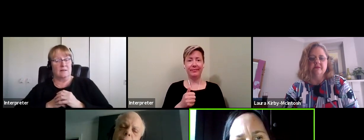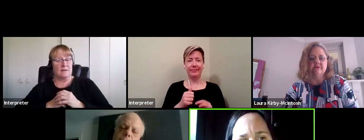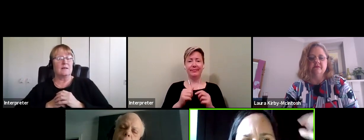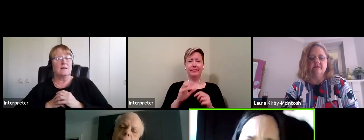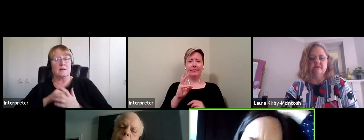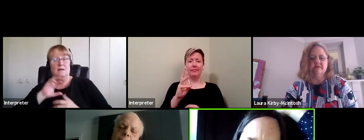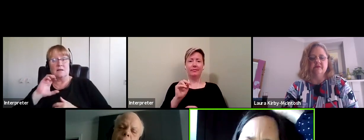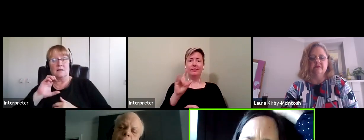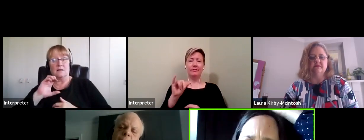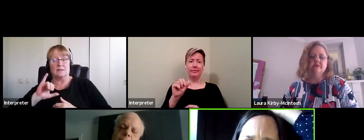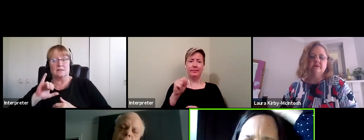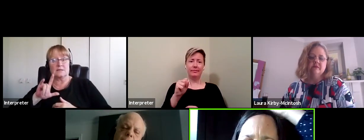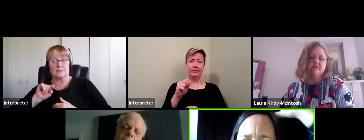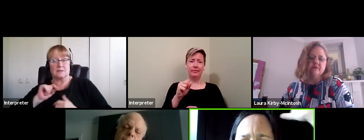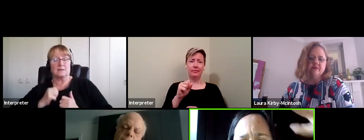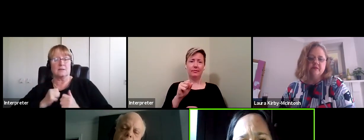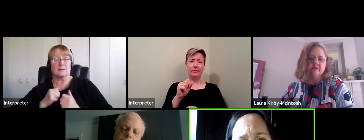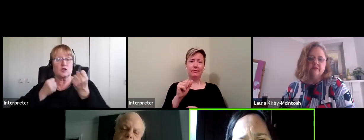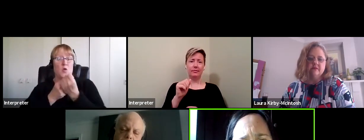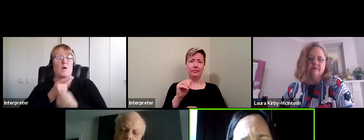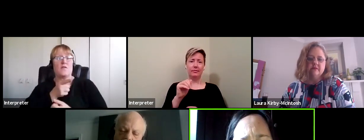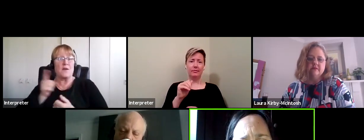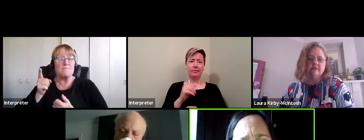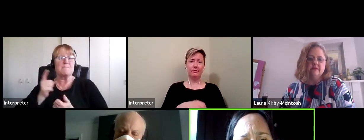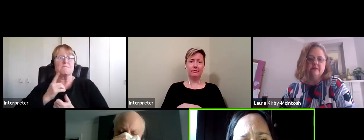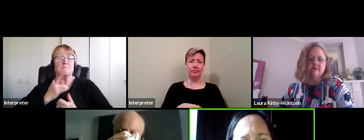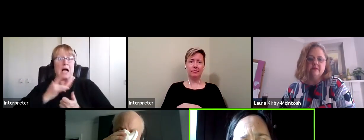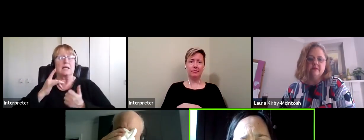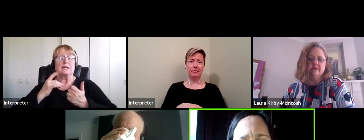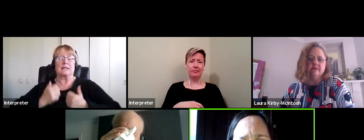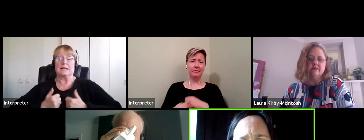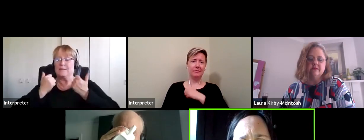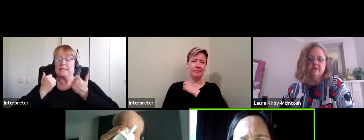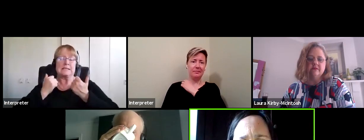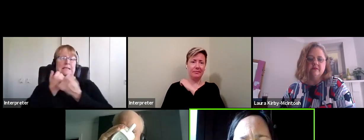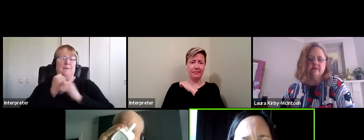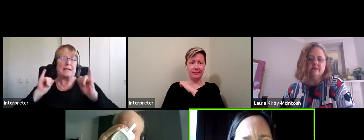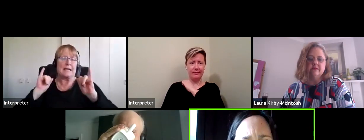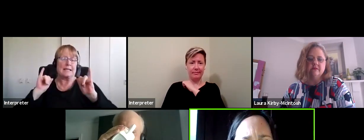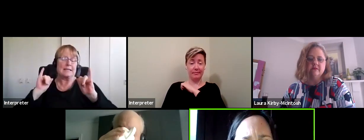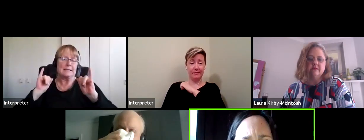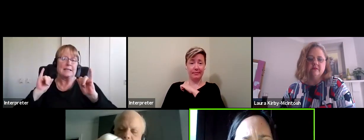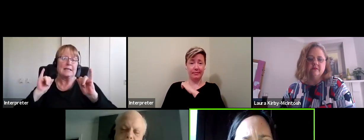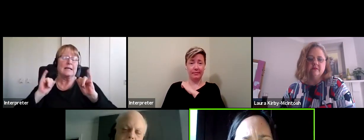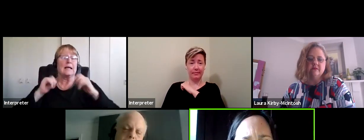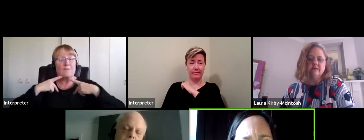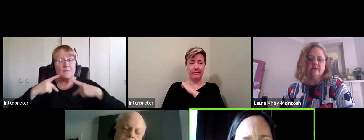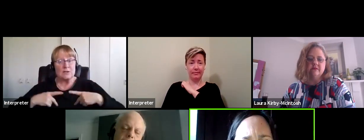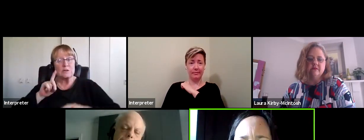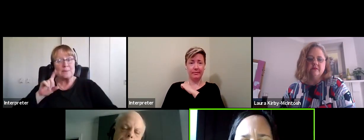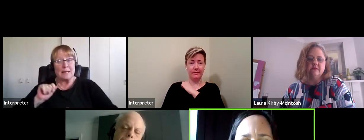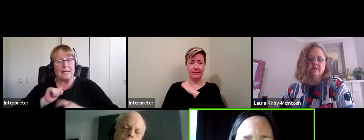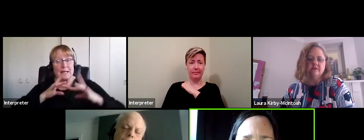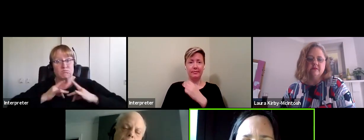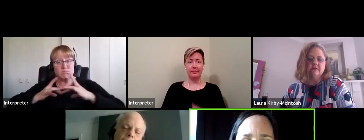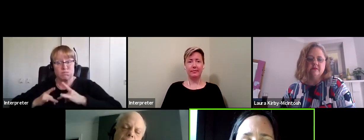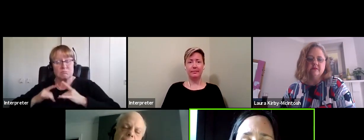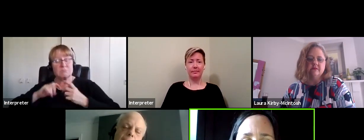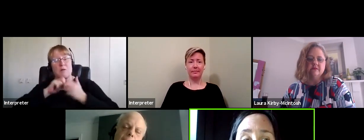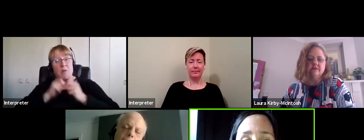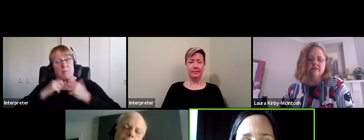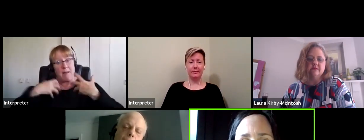CILT supports people with disabilities to live independently in the community. And the reality is that people with physical disabilities, many of whom have health